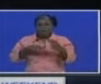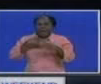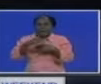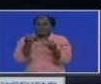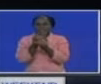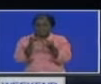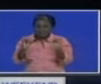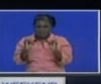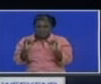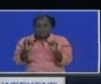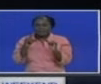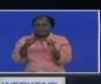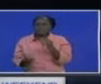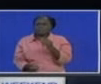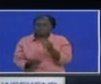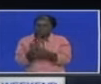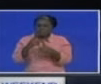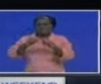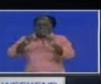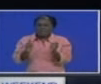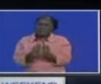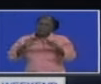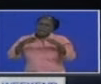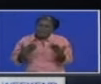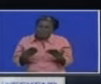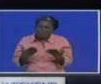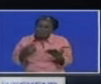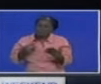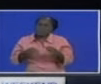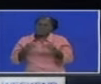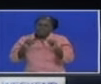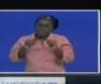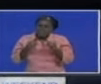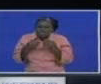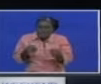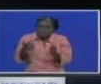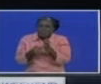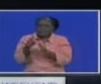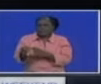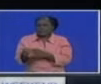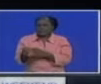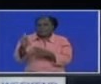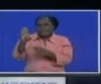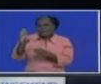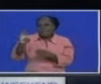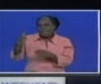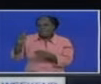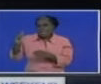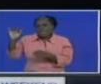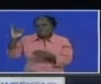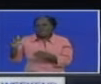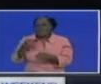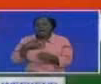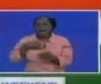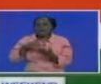independence. What ignited tribalism, and have we made any strides to cure the disease? Here is Betty Kyalo with tonight's Kenya at 50.